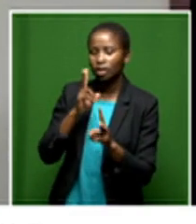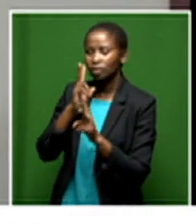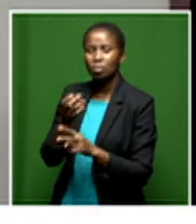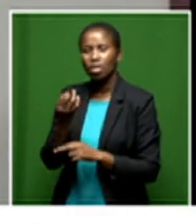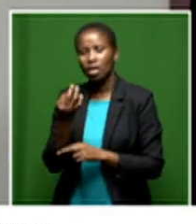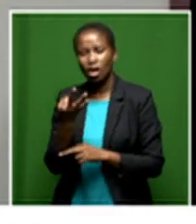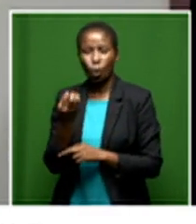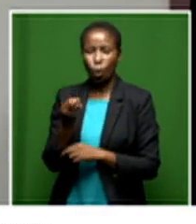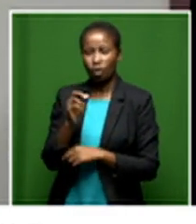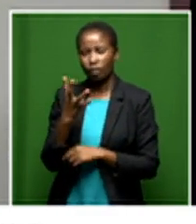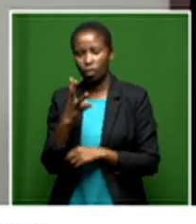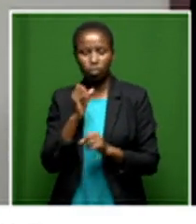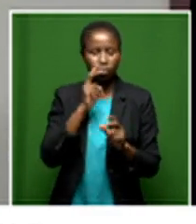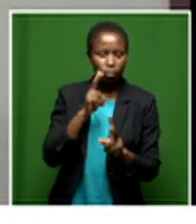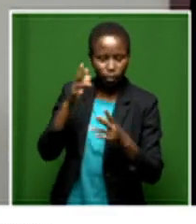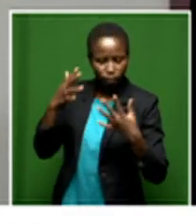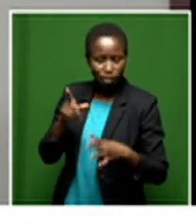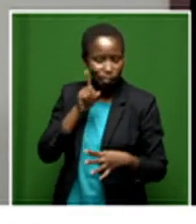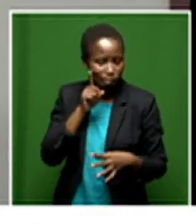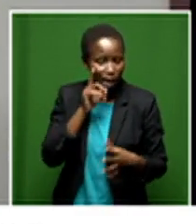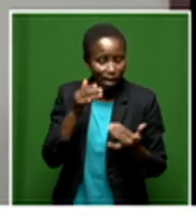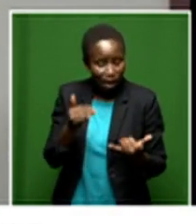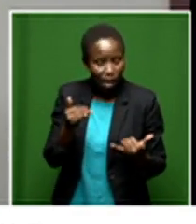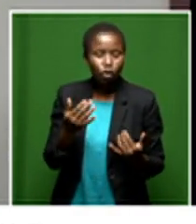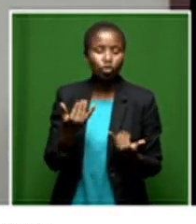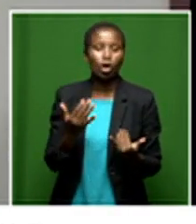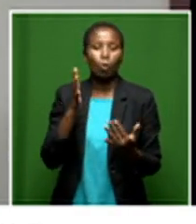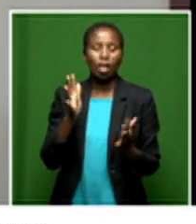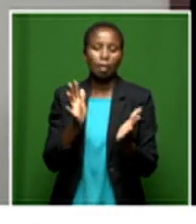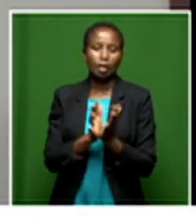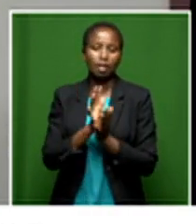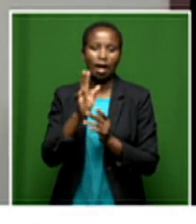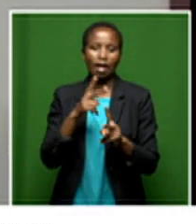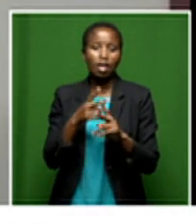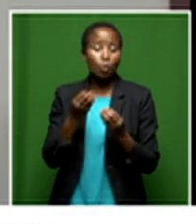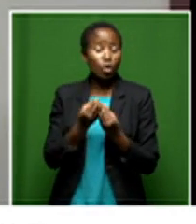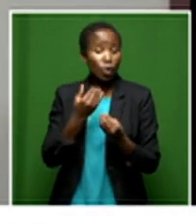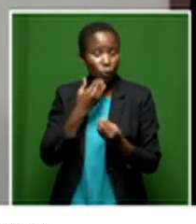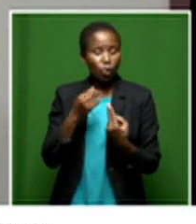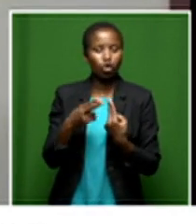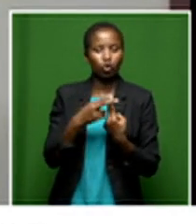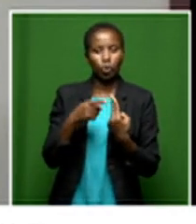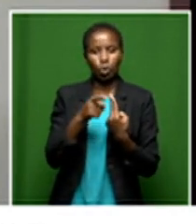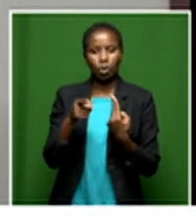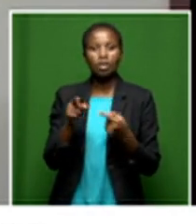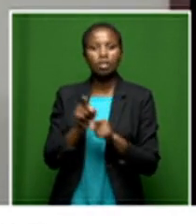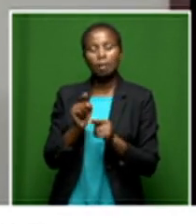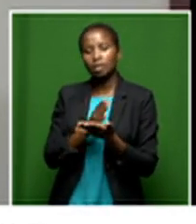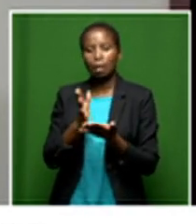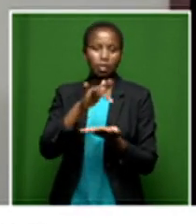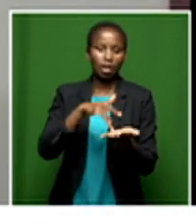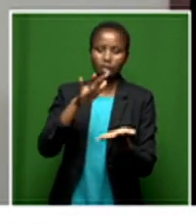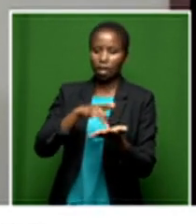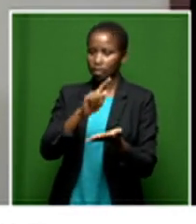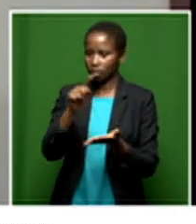my first 10 days. And today we are having a joint meeting again with the union in one of the major centers where we're sorting, because